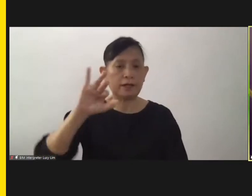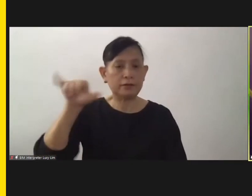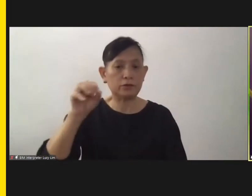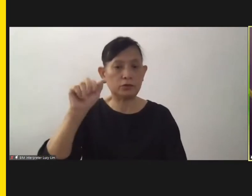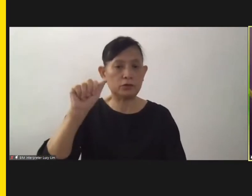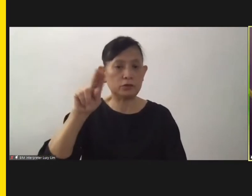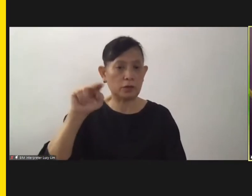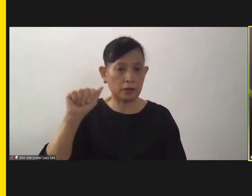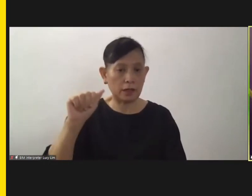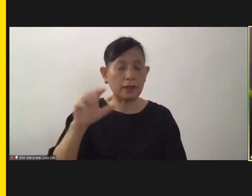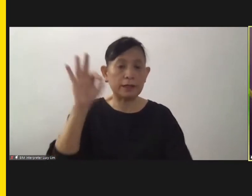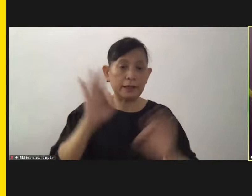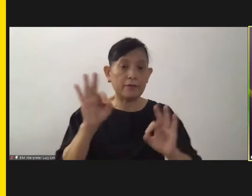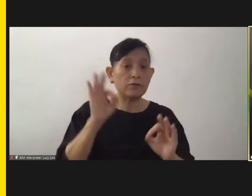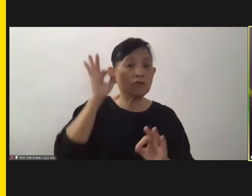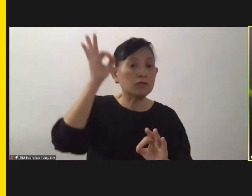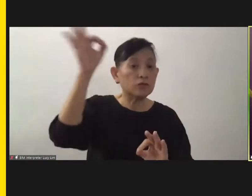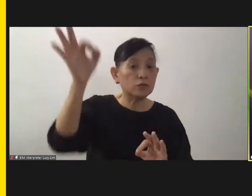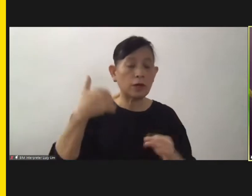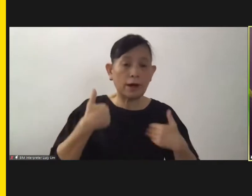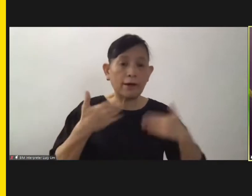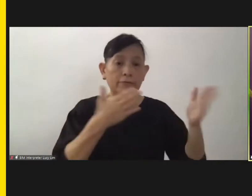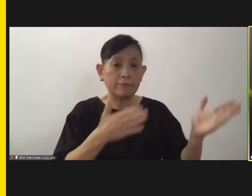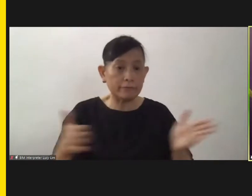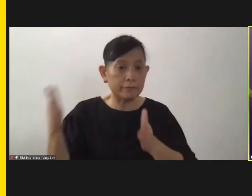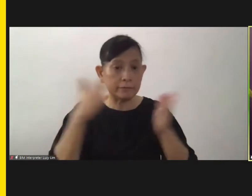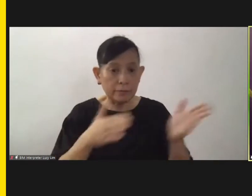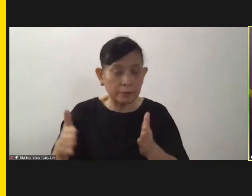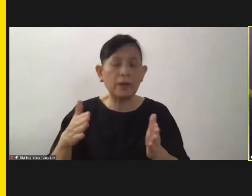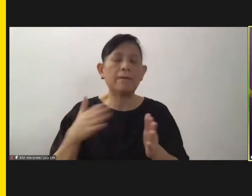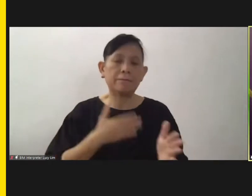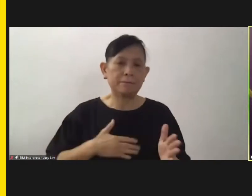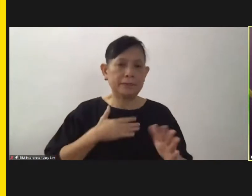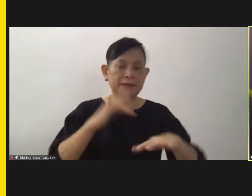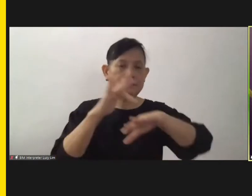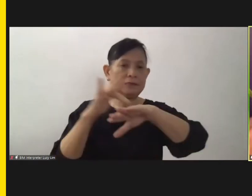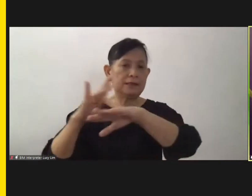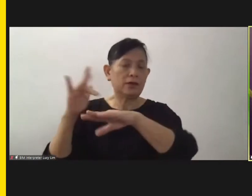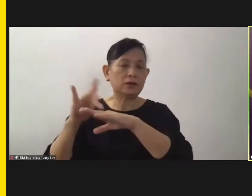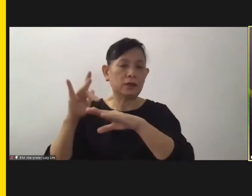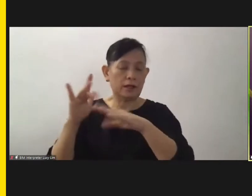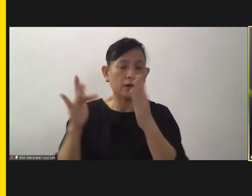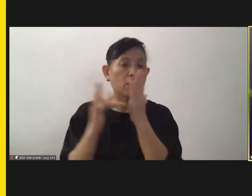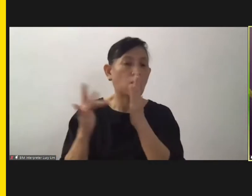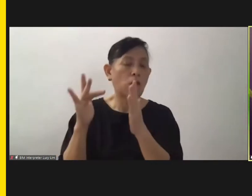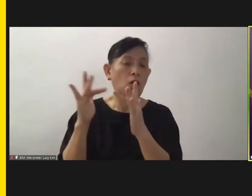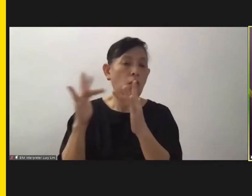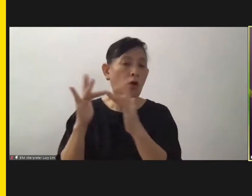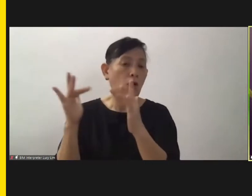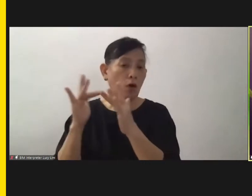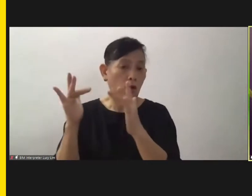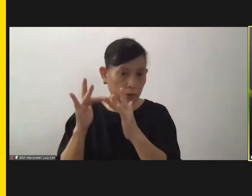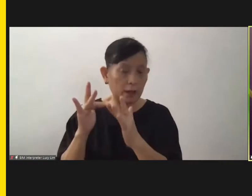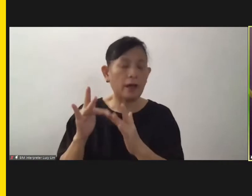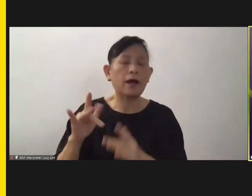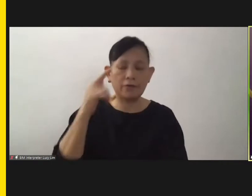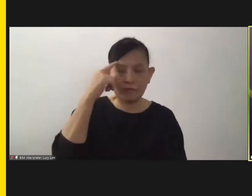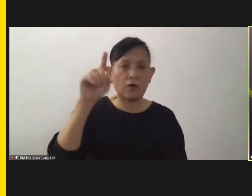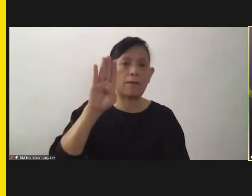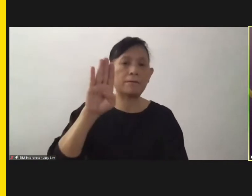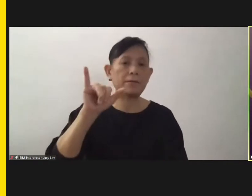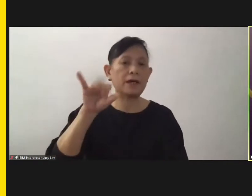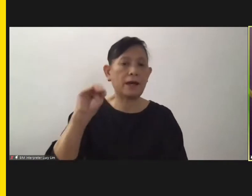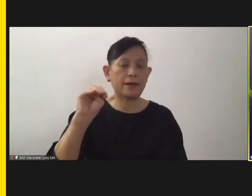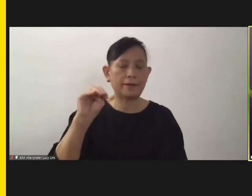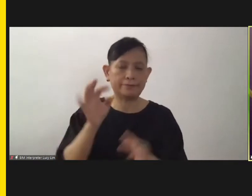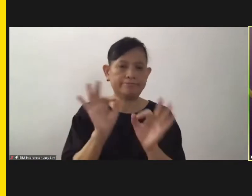are organizing events and forums, do reach out to these wonderful people so that you can also get BIM translation services for your